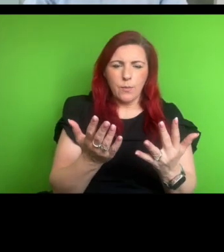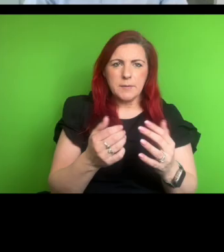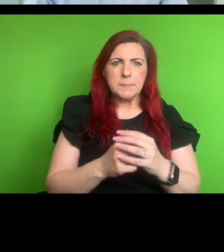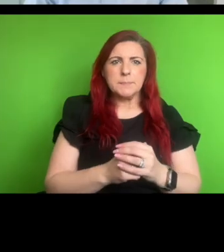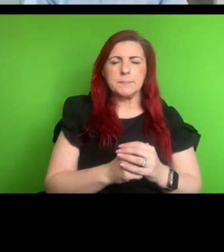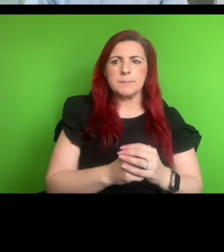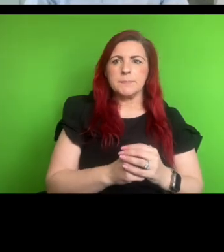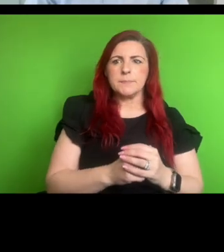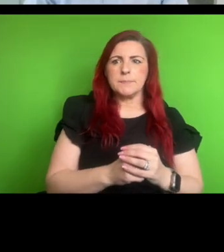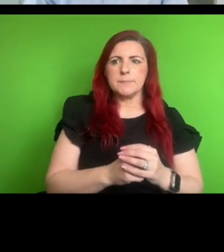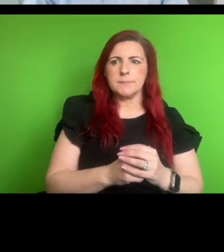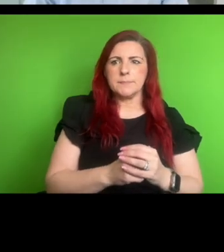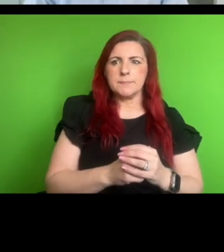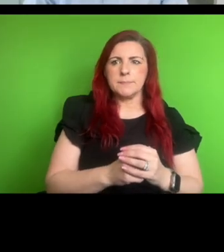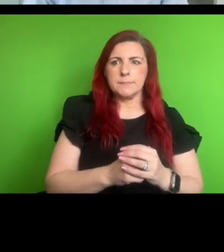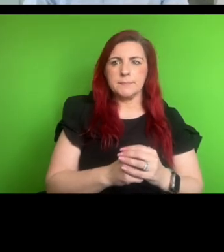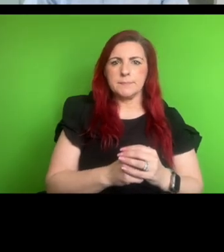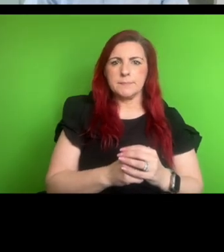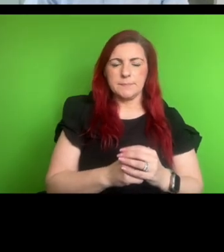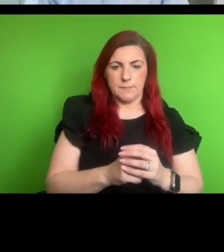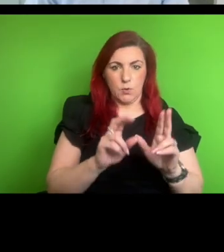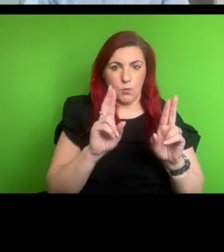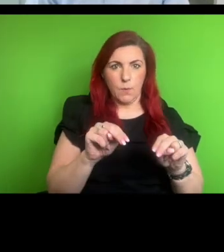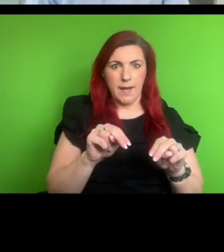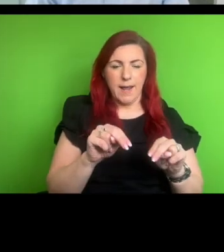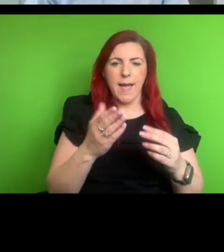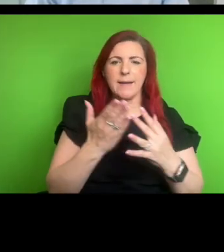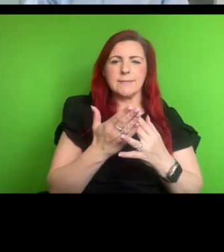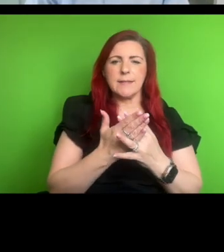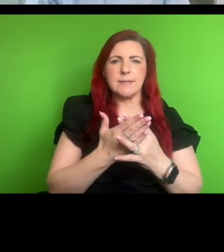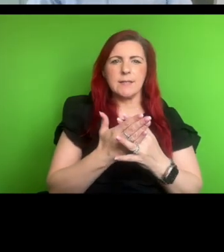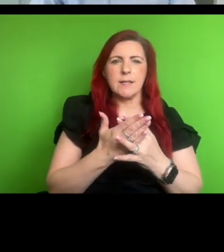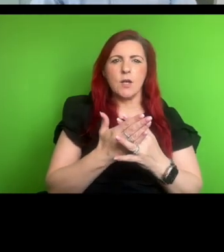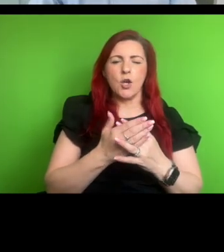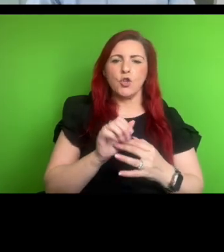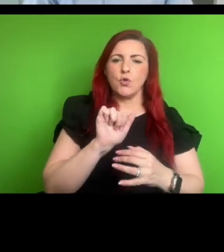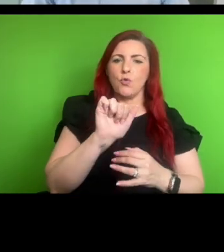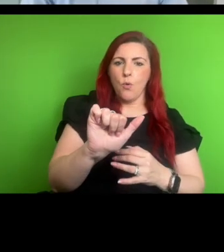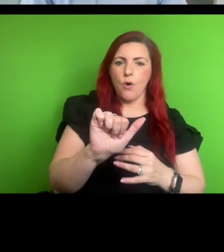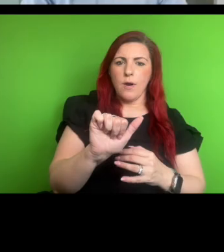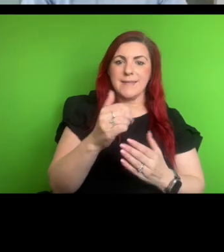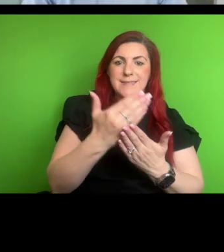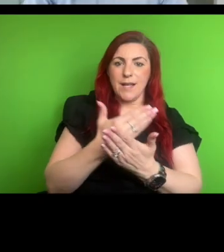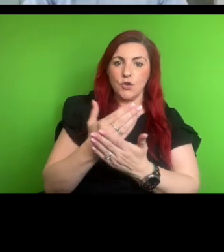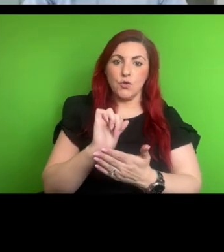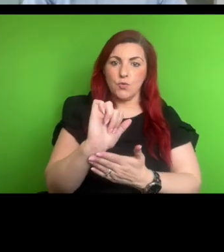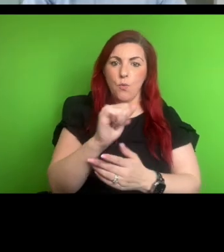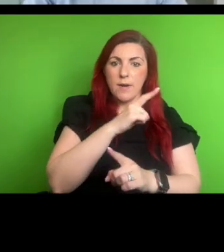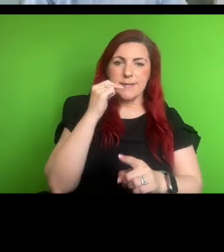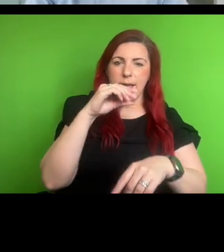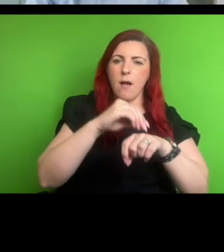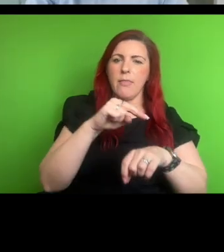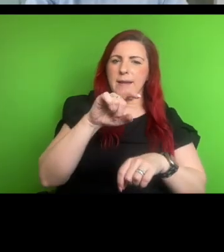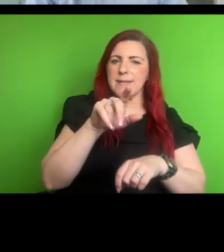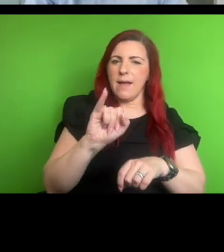access your standards, your say, from the NSAI website, pull down on the standards